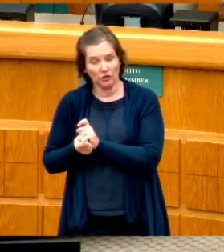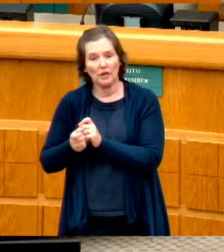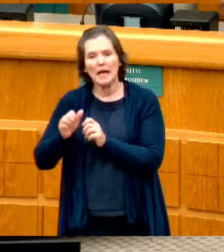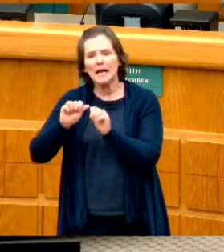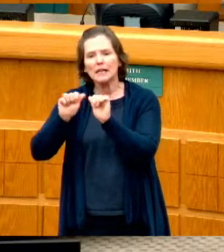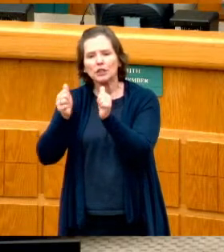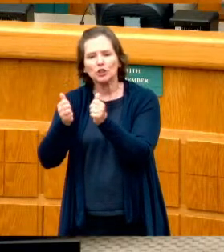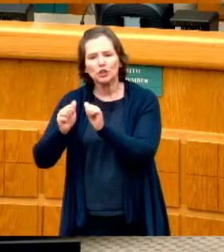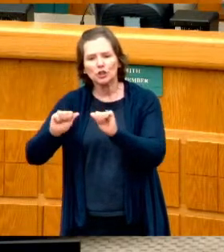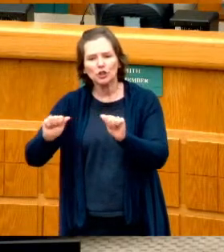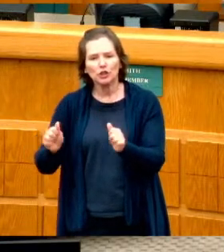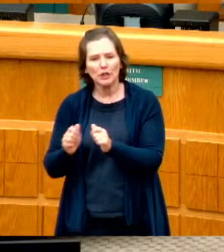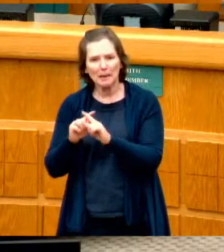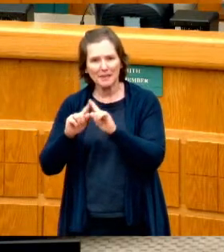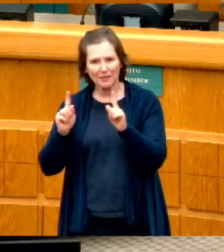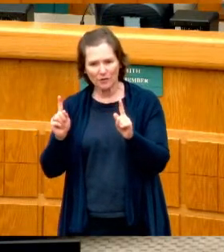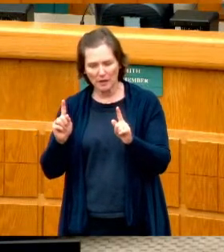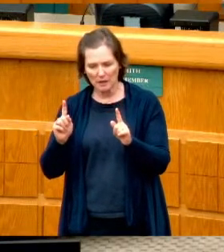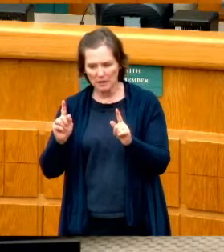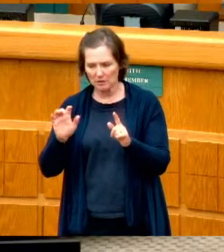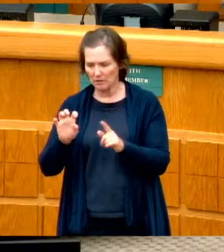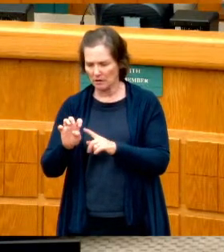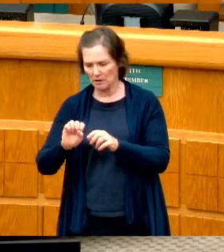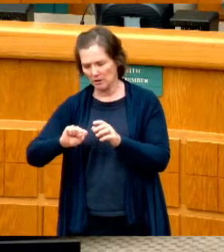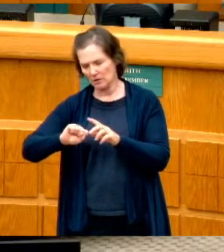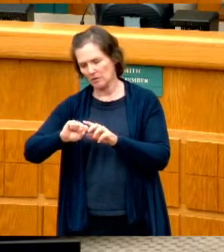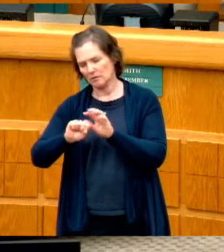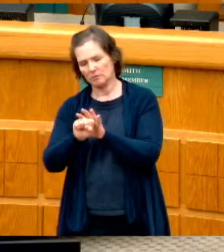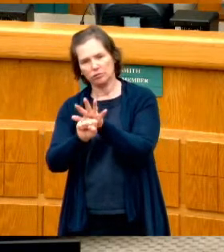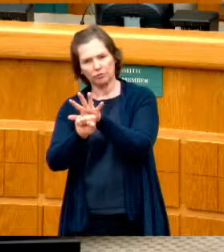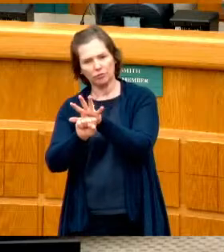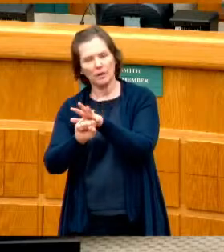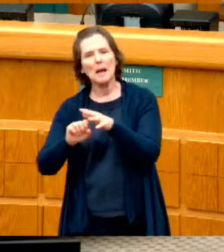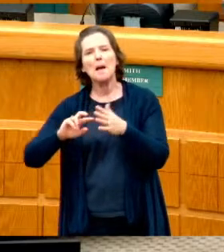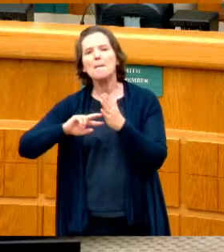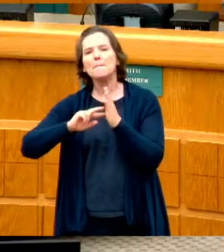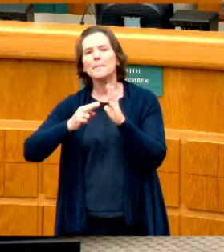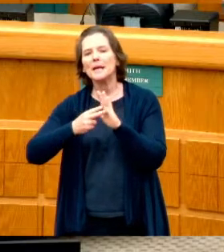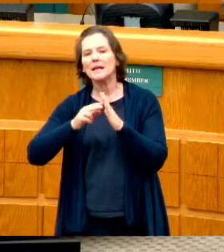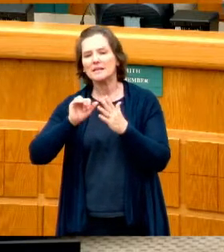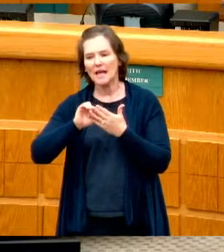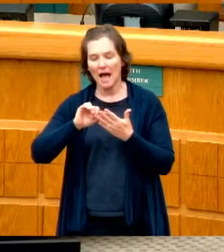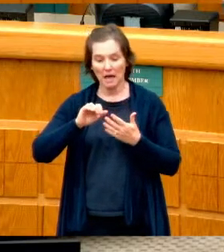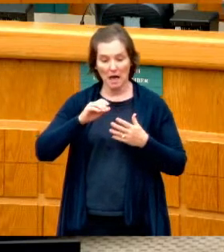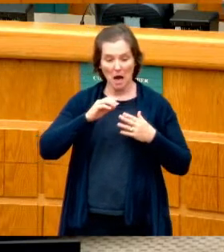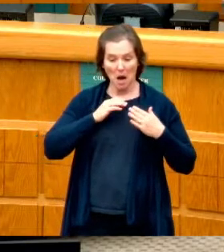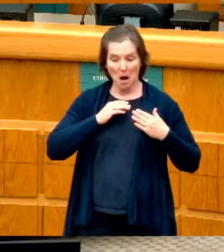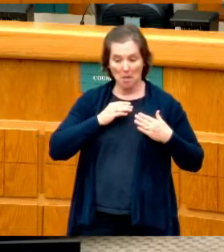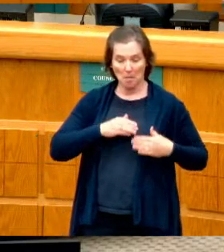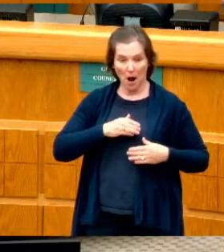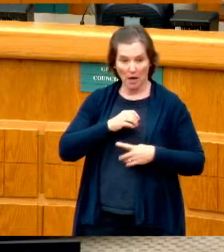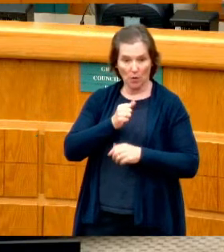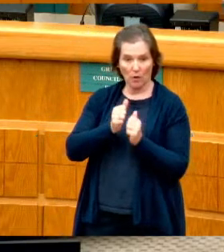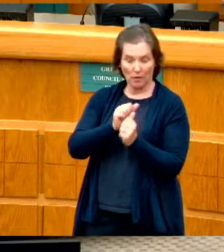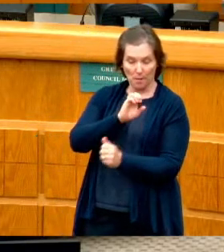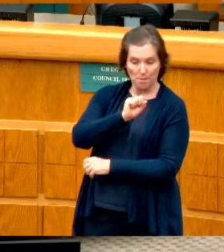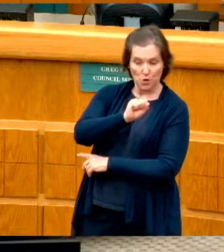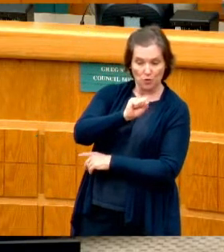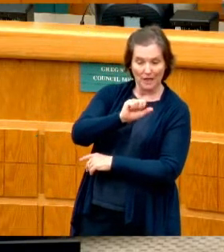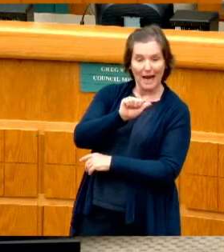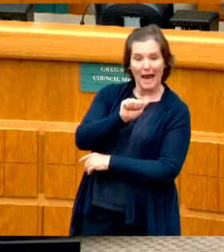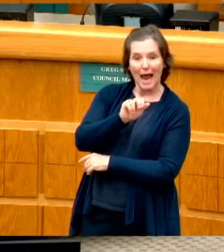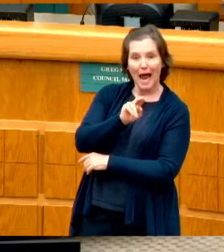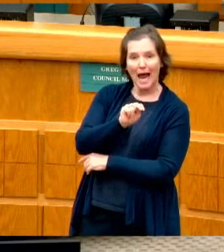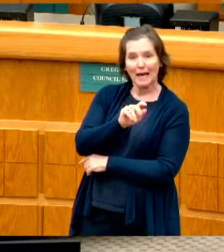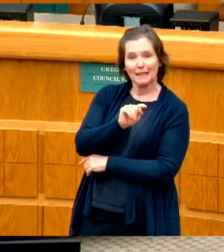antibodies that used to fit over the spike protein, those little red petals that used to fit over it, no